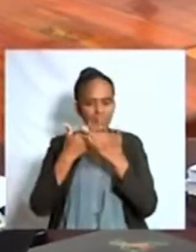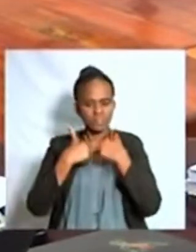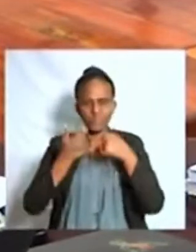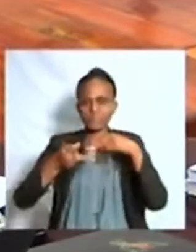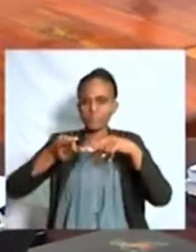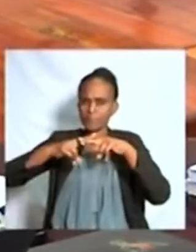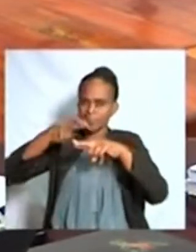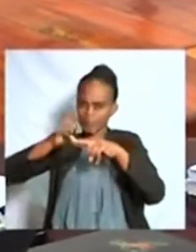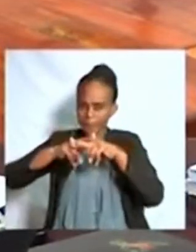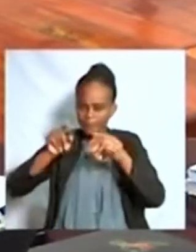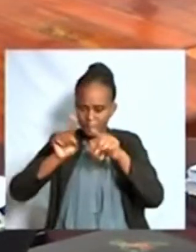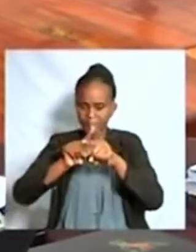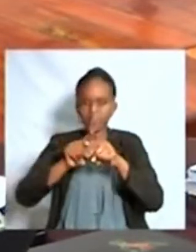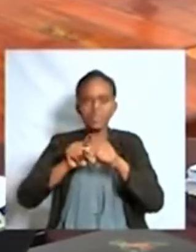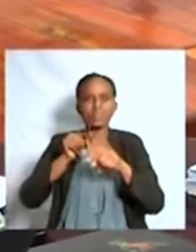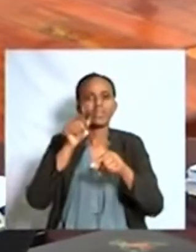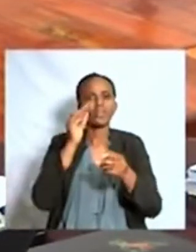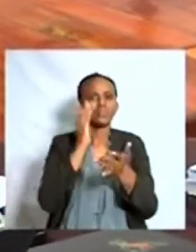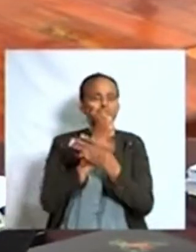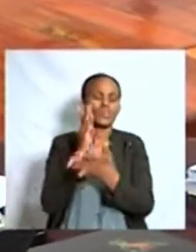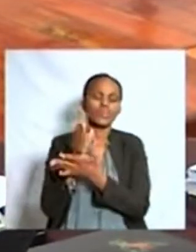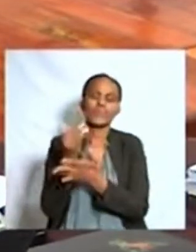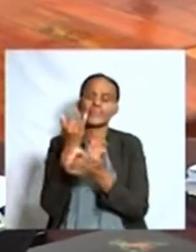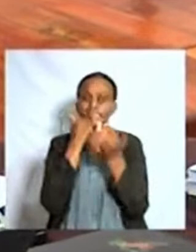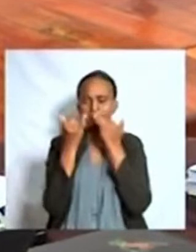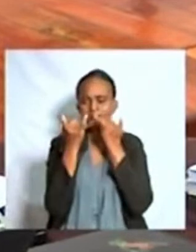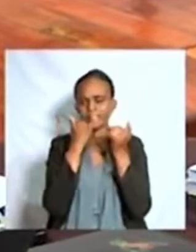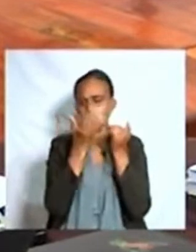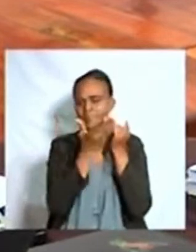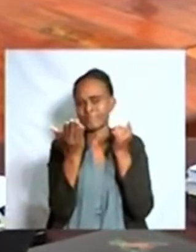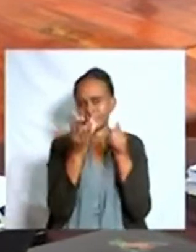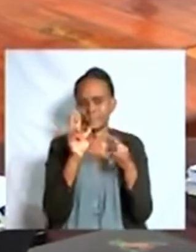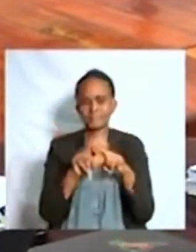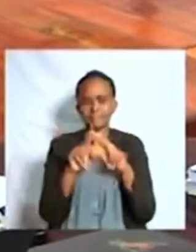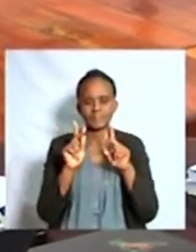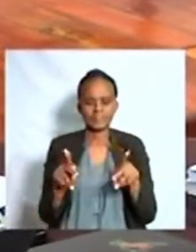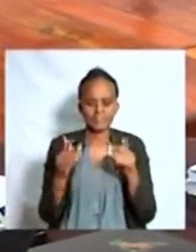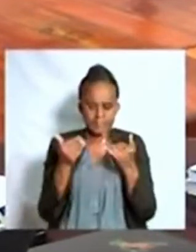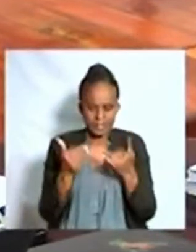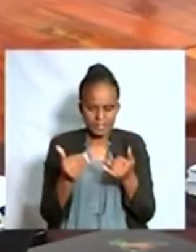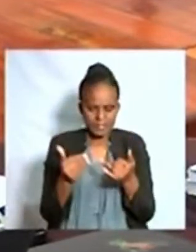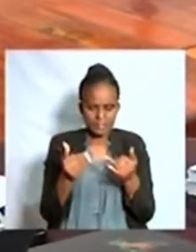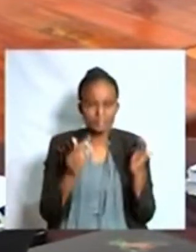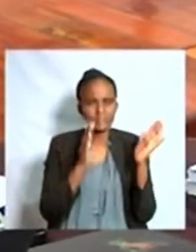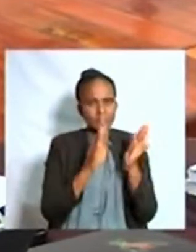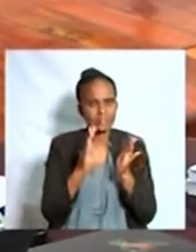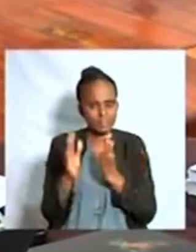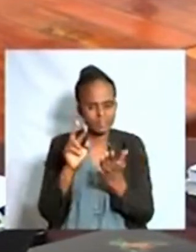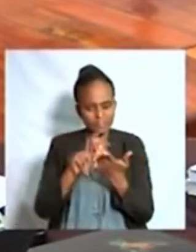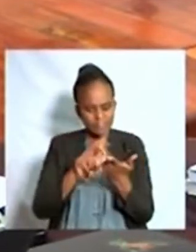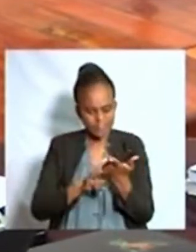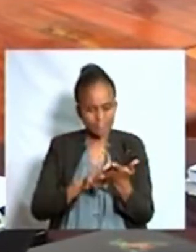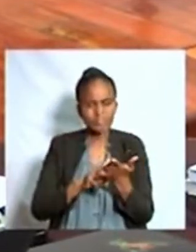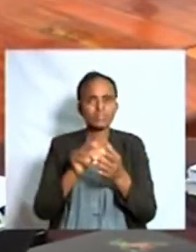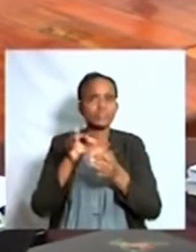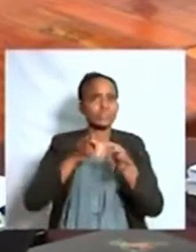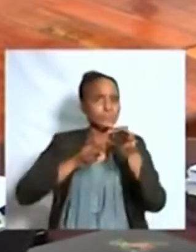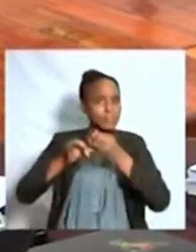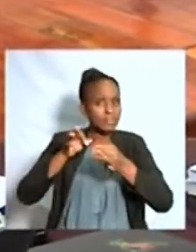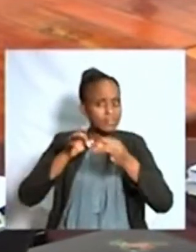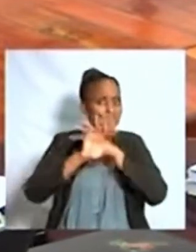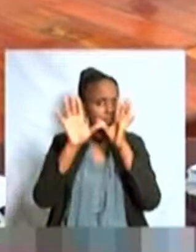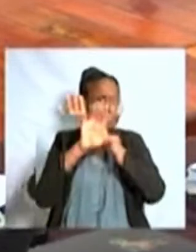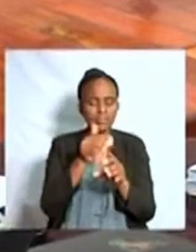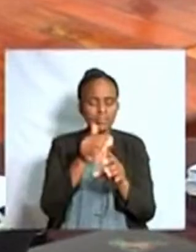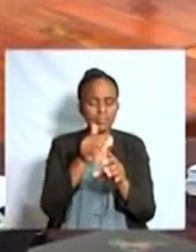avoid reoccurrence of such errors. Chair, currently design reports are now required to justify the nature of interventions